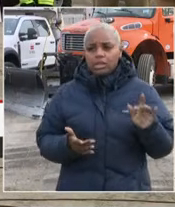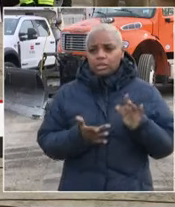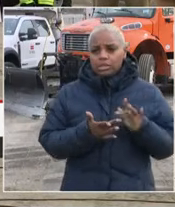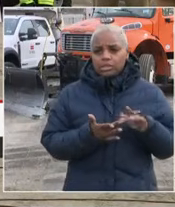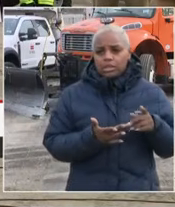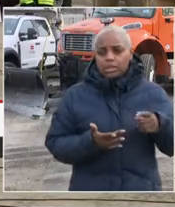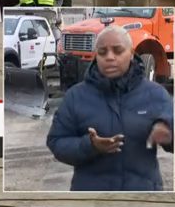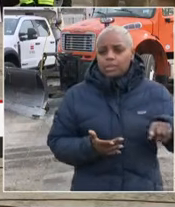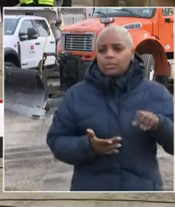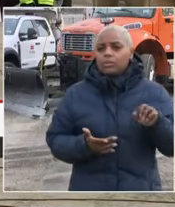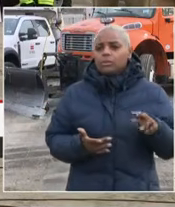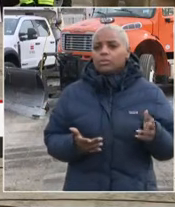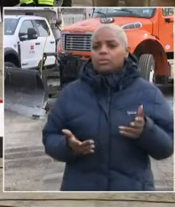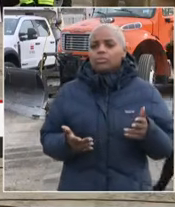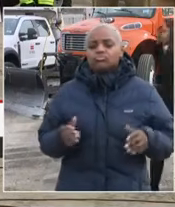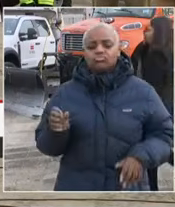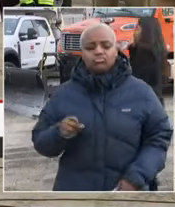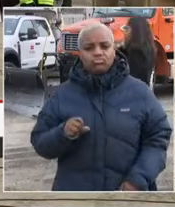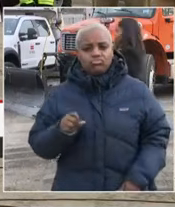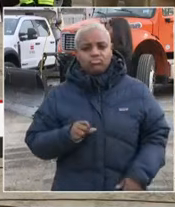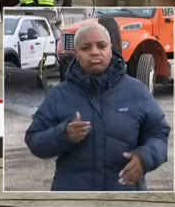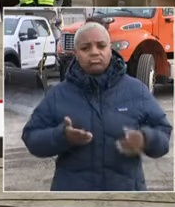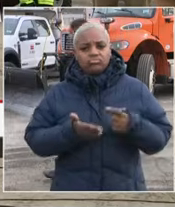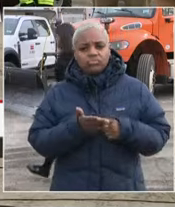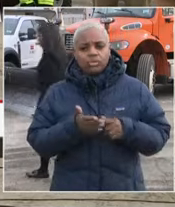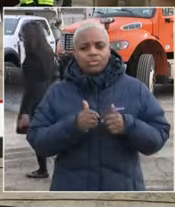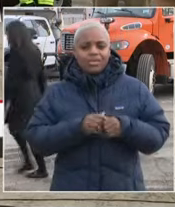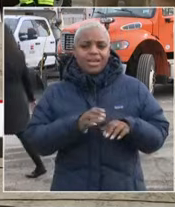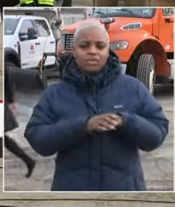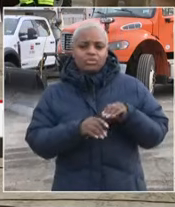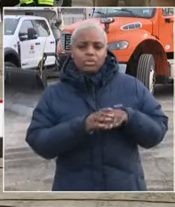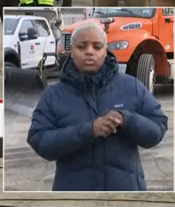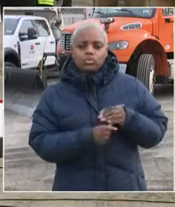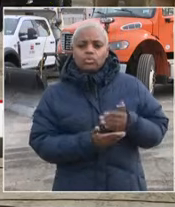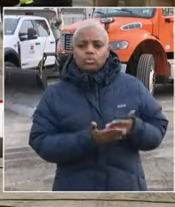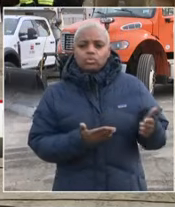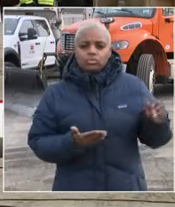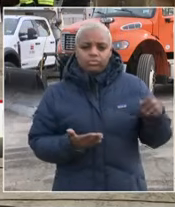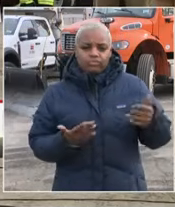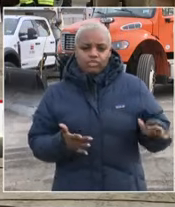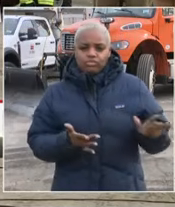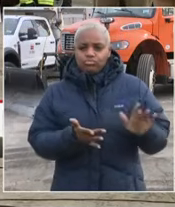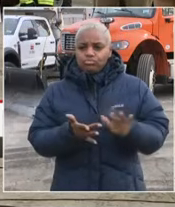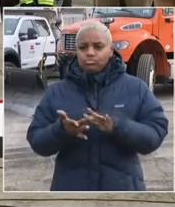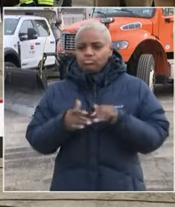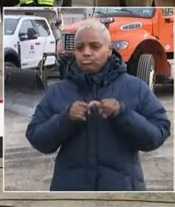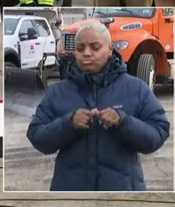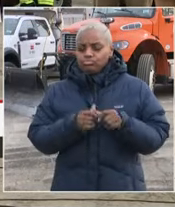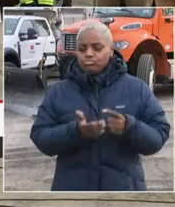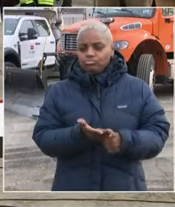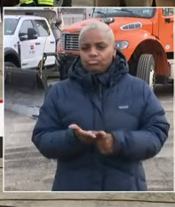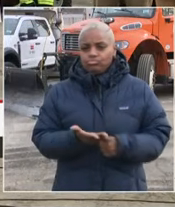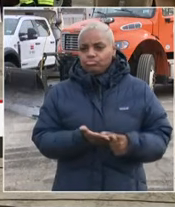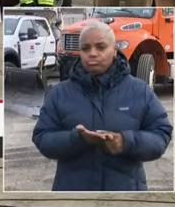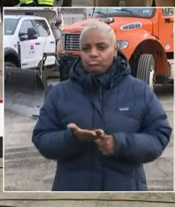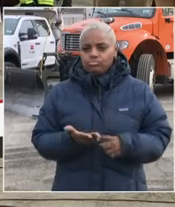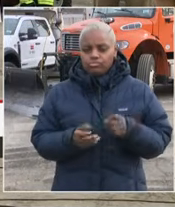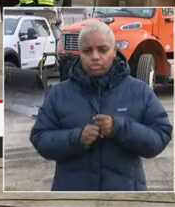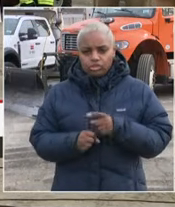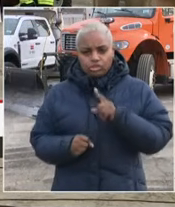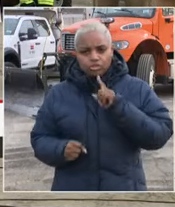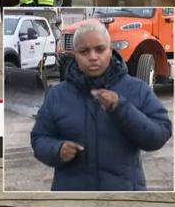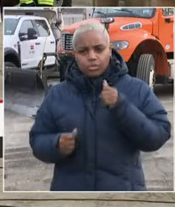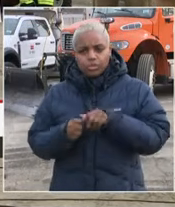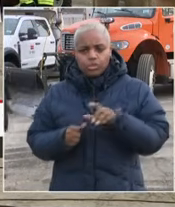additional check-ins today as an example. So it's a constant communication. As far as, I want to make sure I answer your question. As far